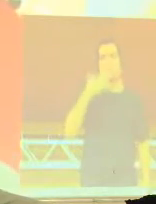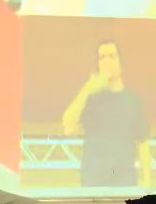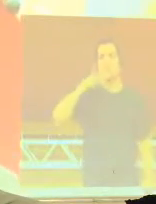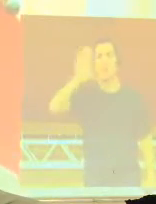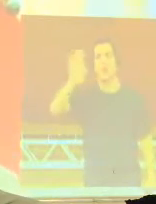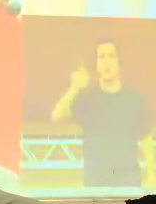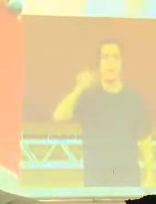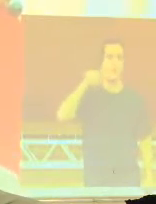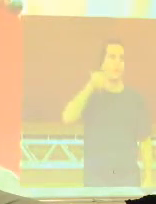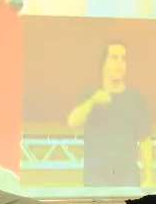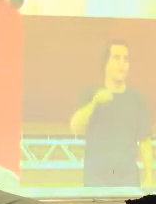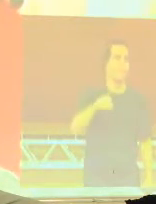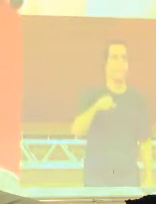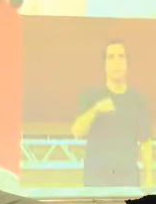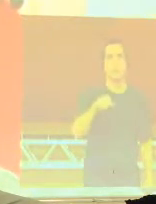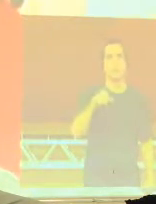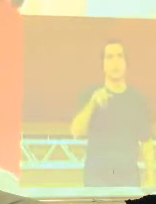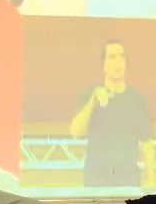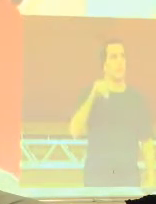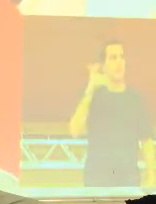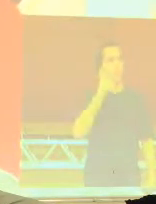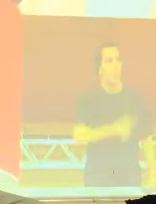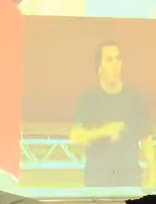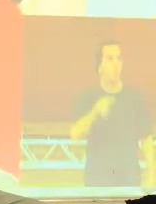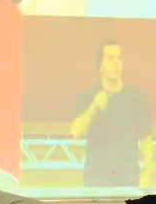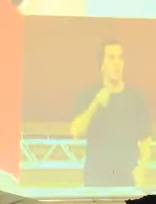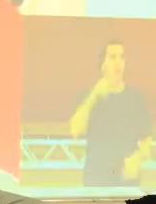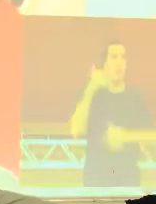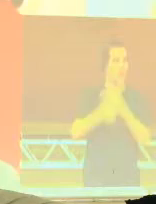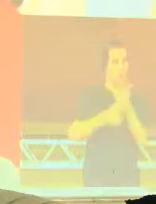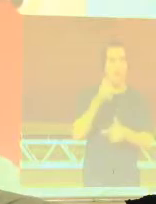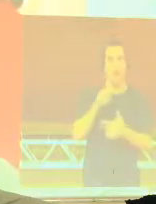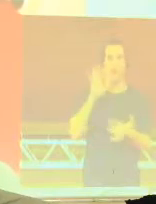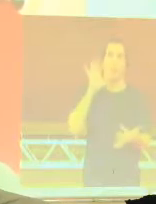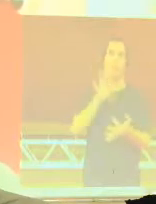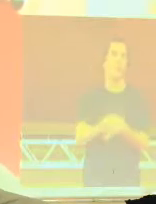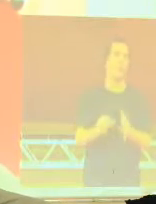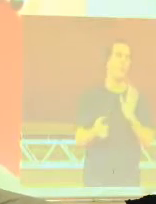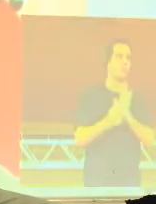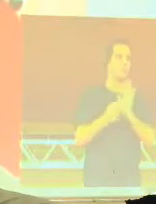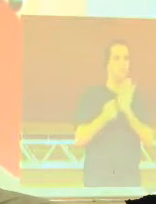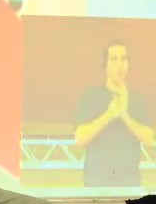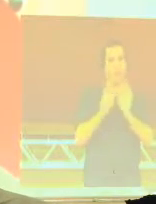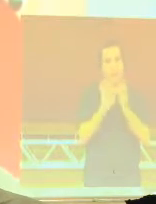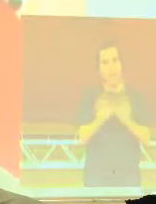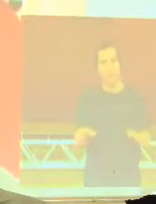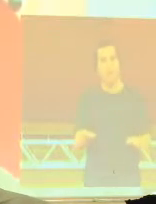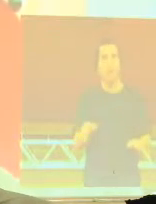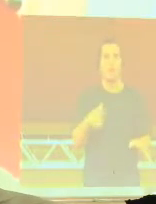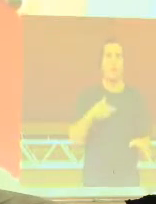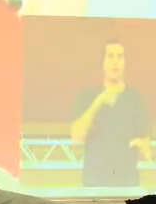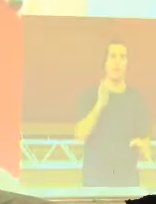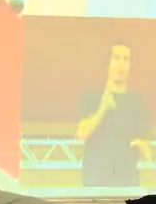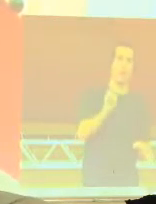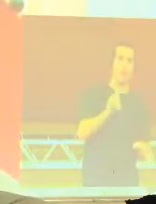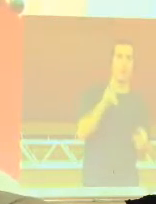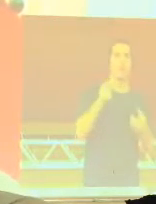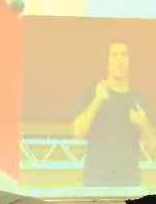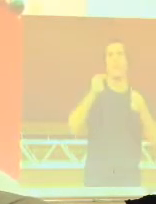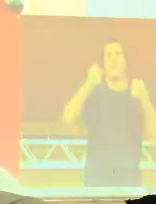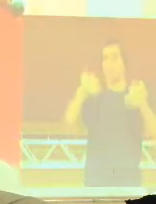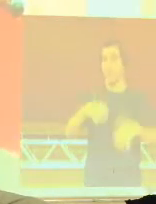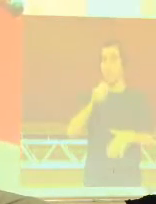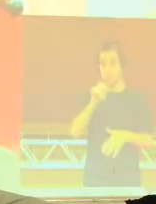job. What I can say is that if you are active in the free software community, you might